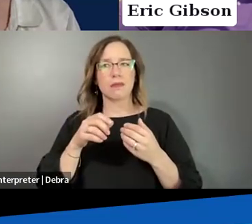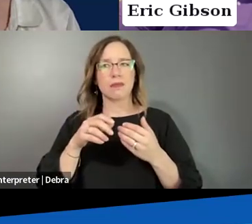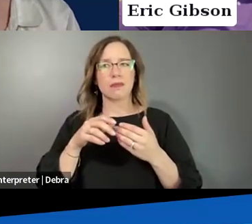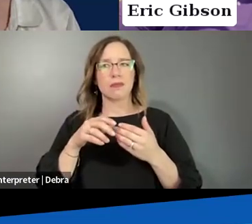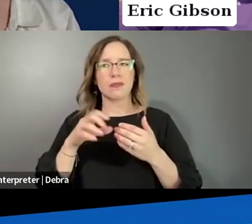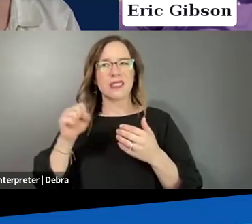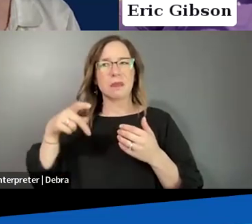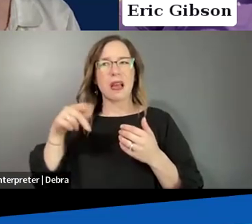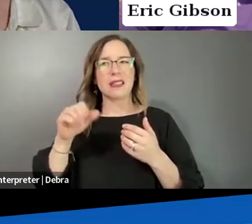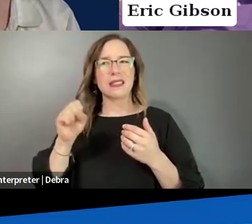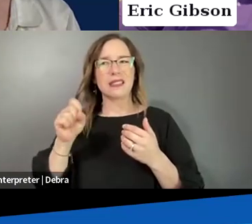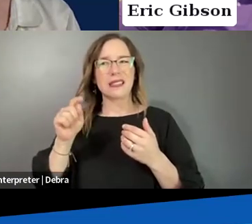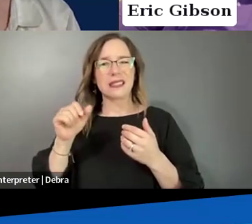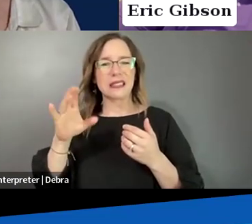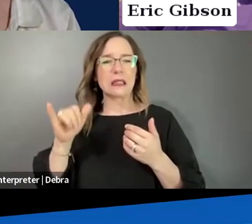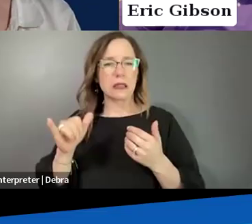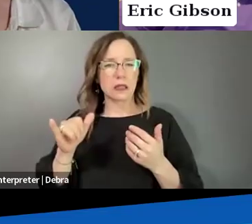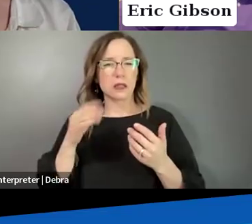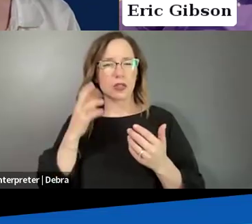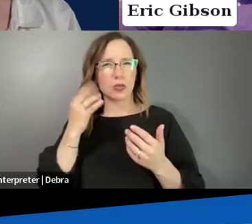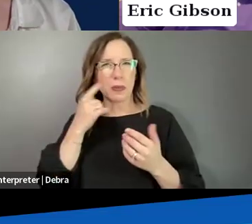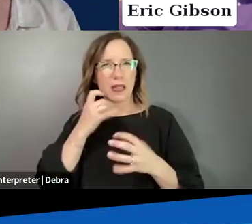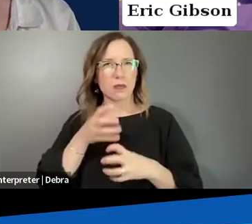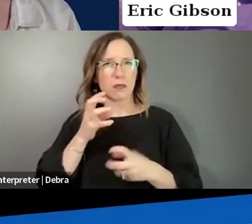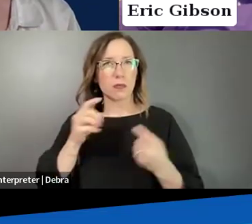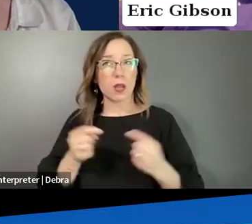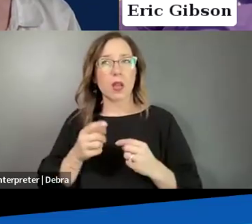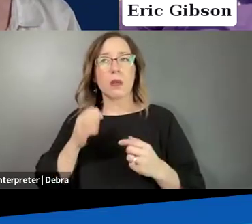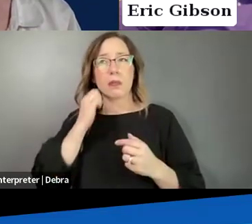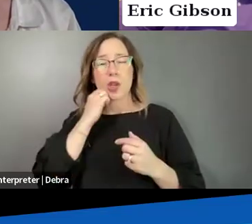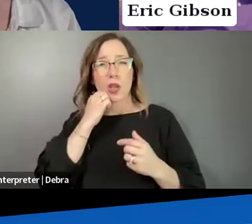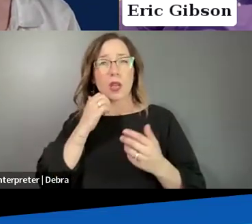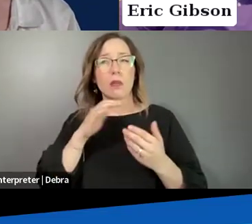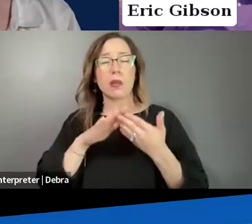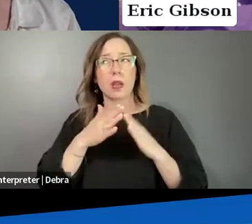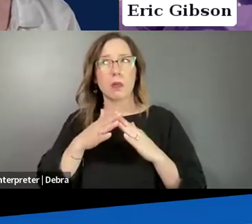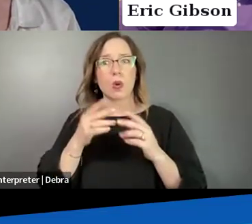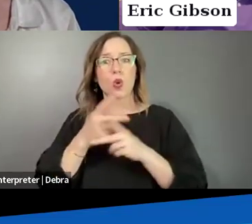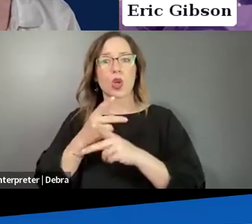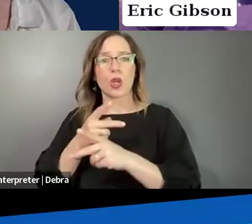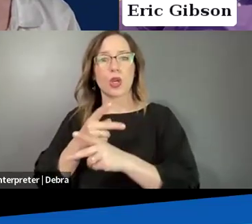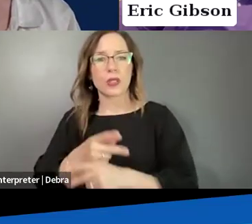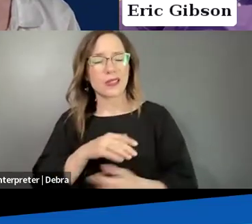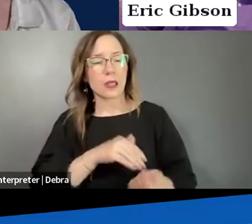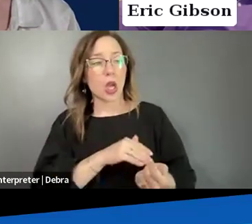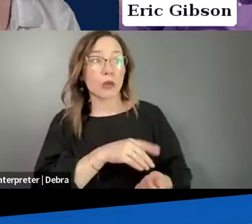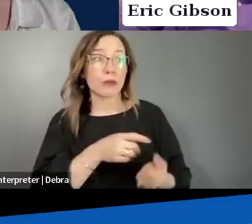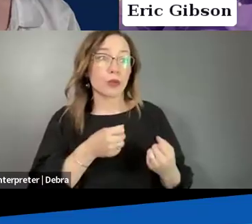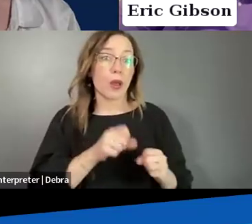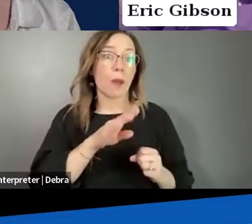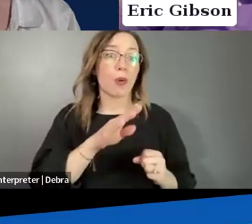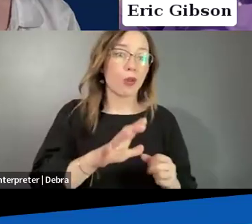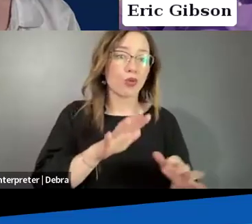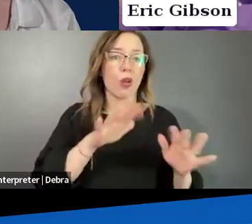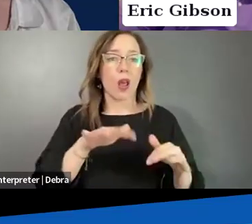you know, for years when I would kind of get my period, it would get worse, and doctors would be like, try birth control. Well,